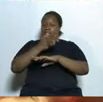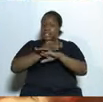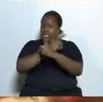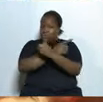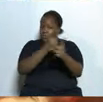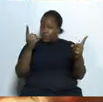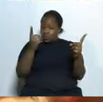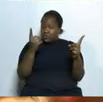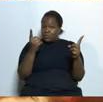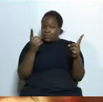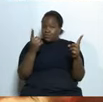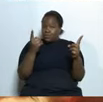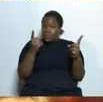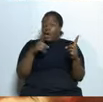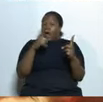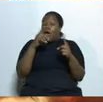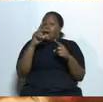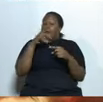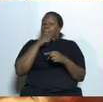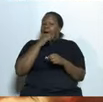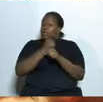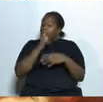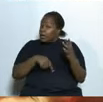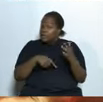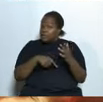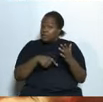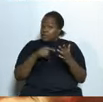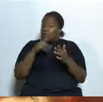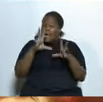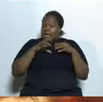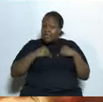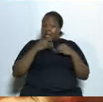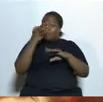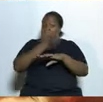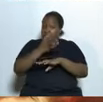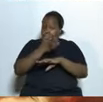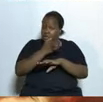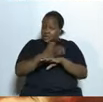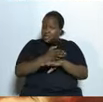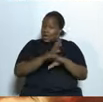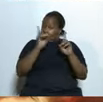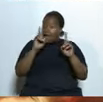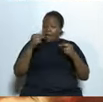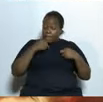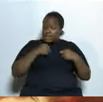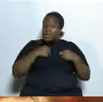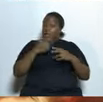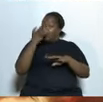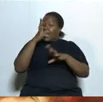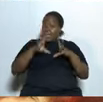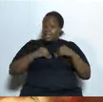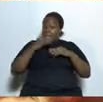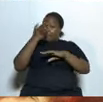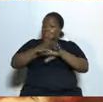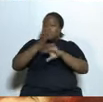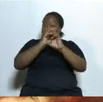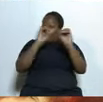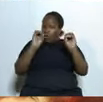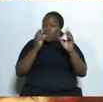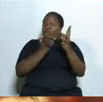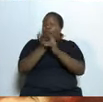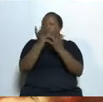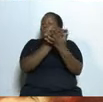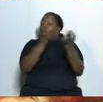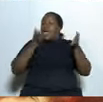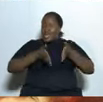do what, everybody? Let nobody do what? I don't want to be deceived, do you? Let no man deceive you by any